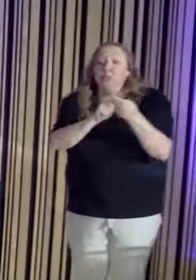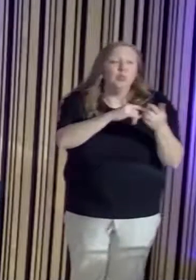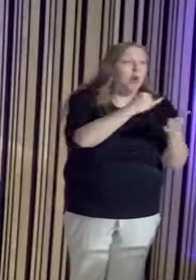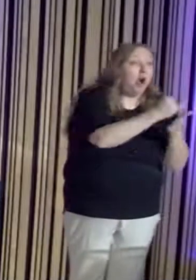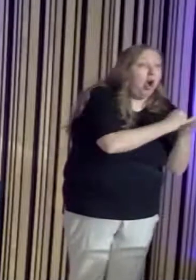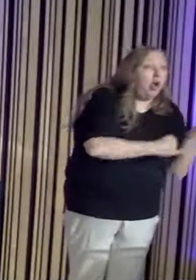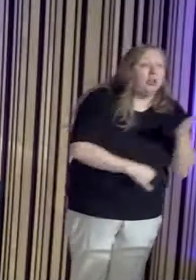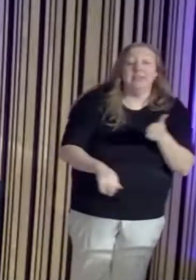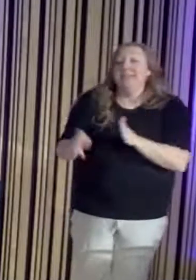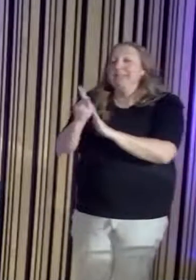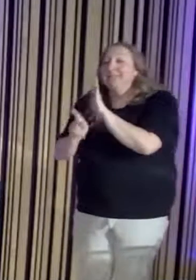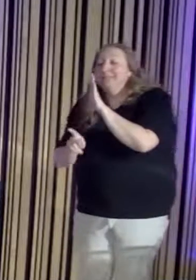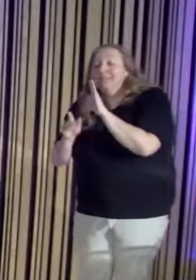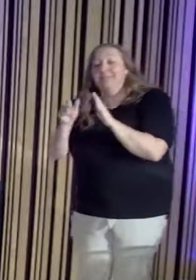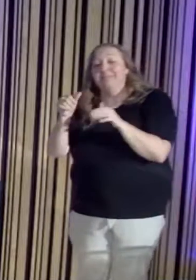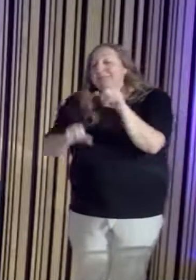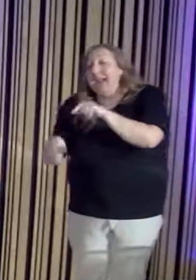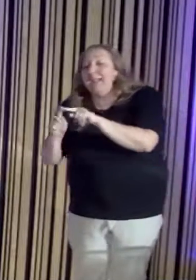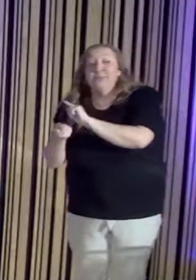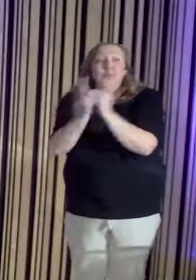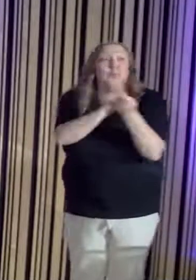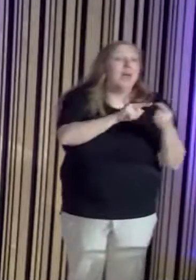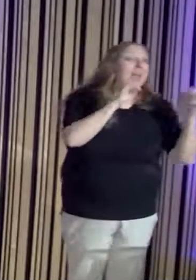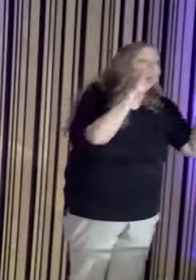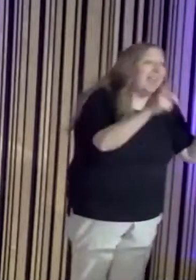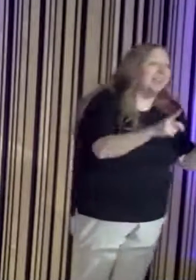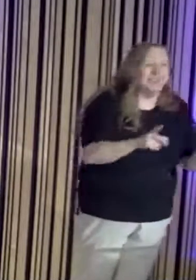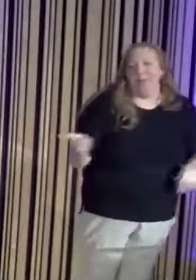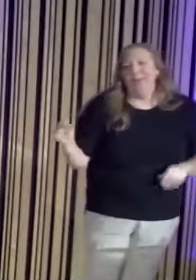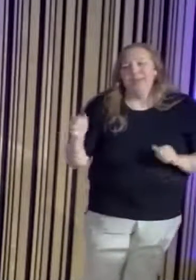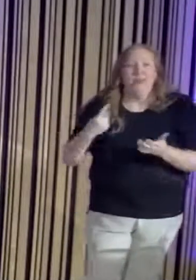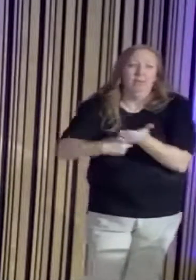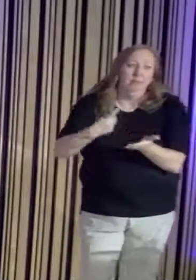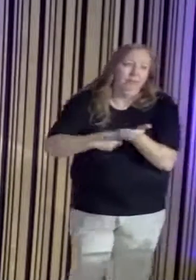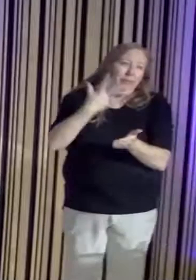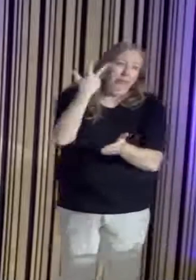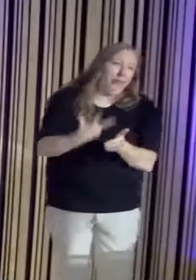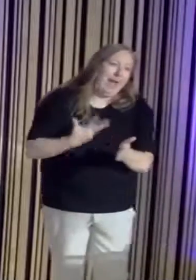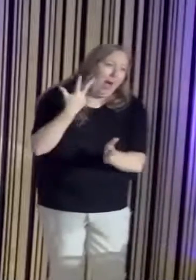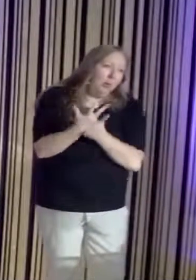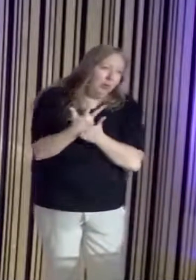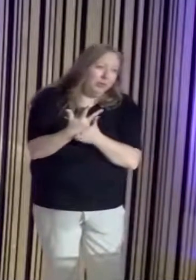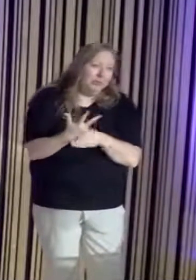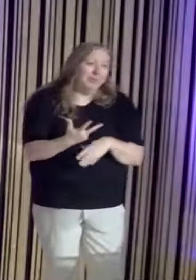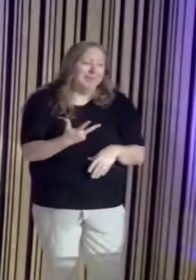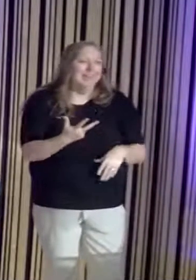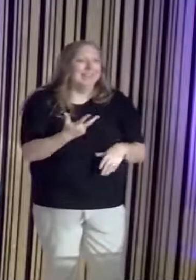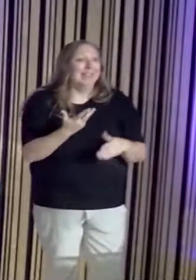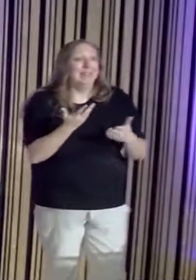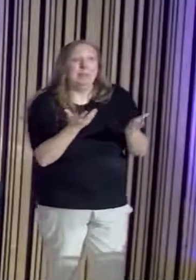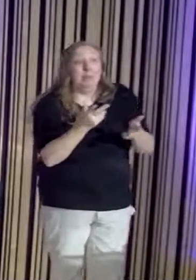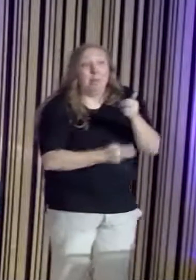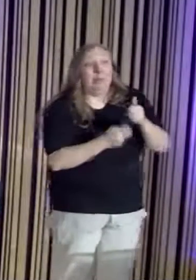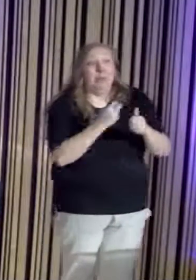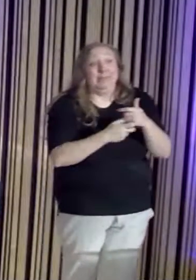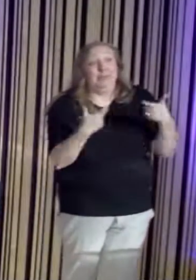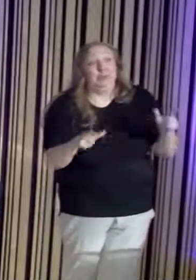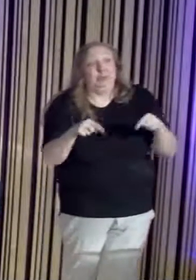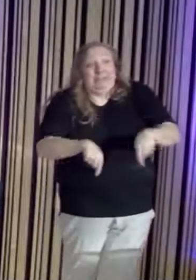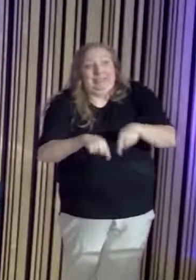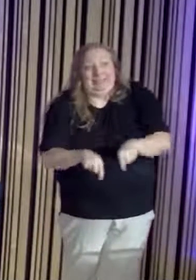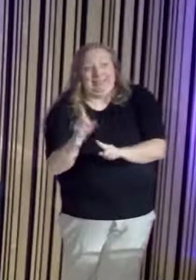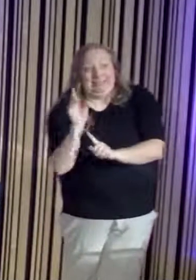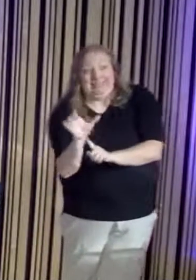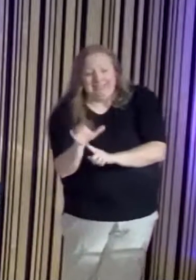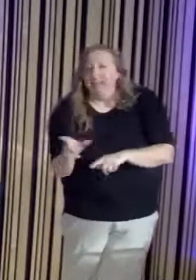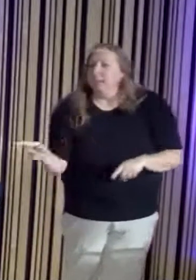been working on for quite some years. Yeah, and we could probably spend 3 hours talking about that problem, especially here, but also in the EU, et cetera. I mean, Tara Oceans does